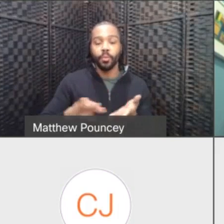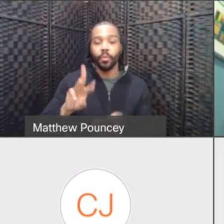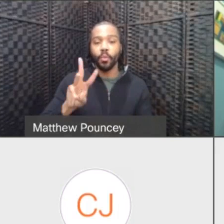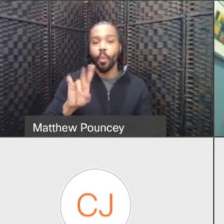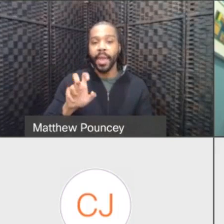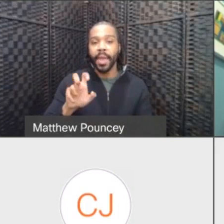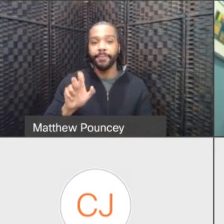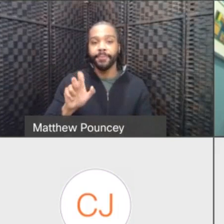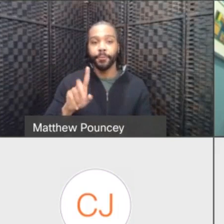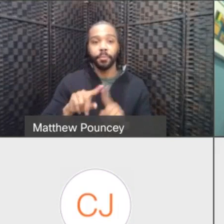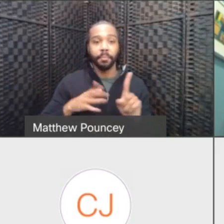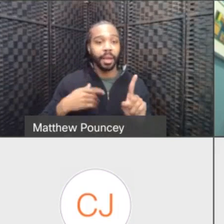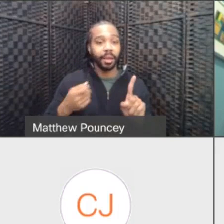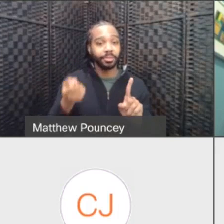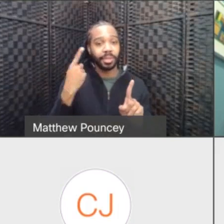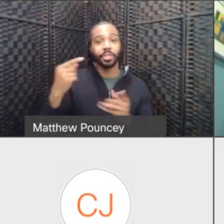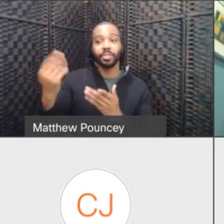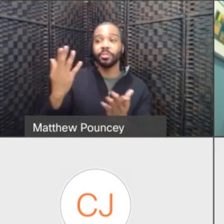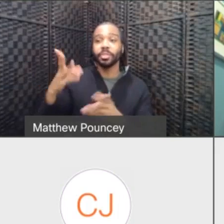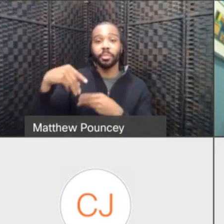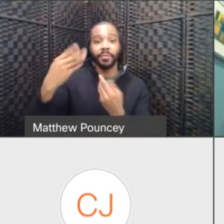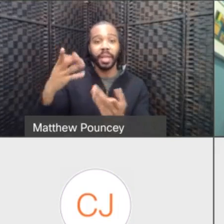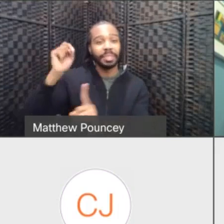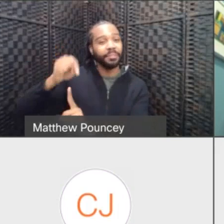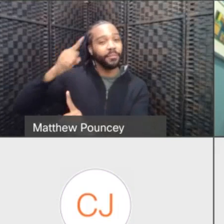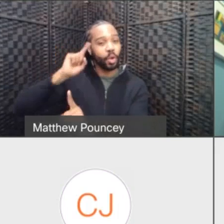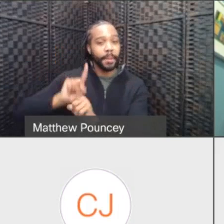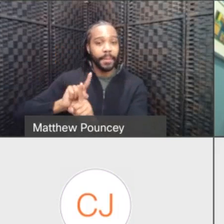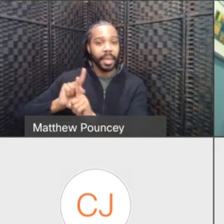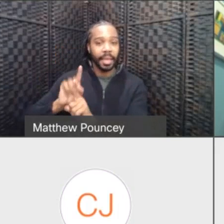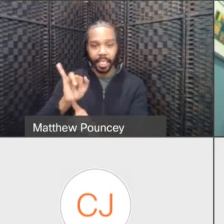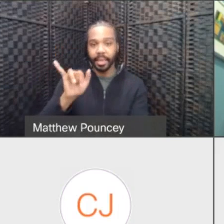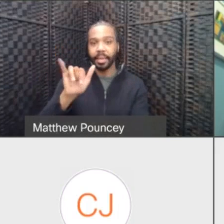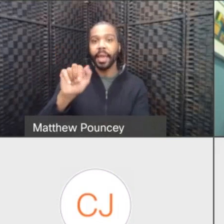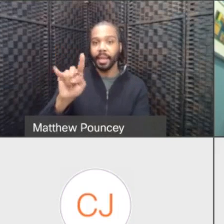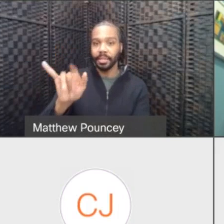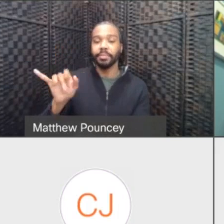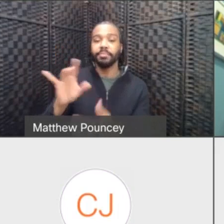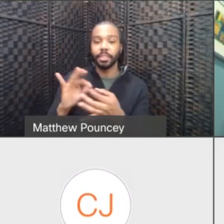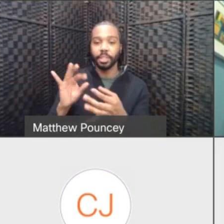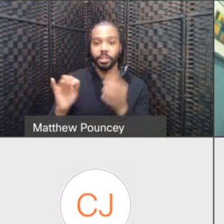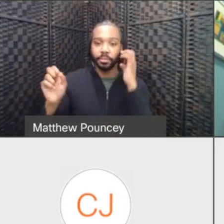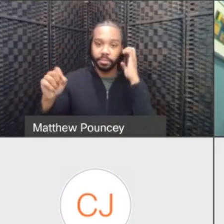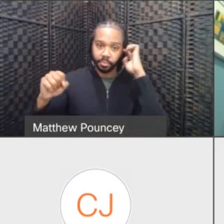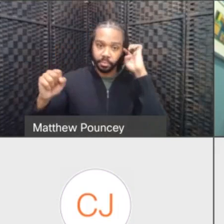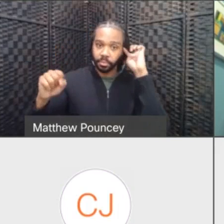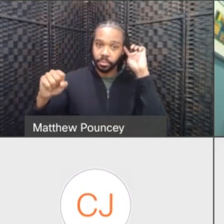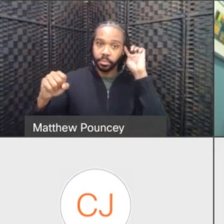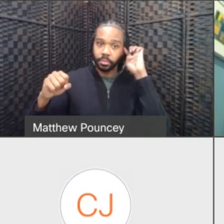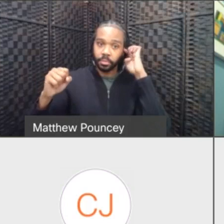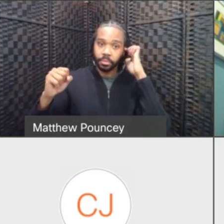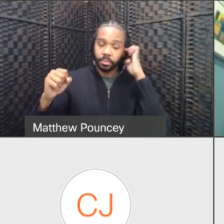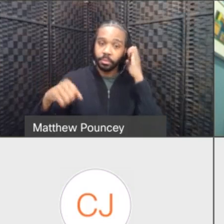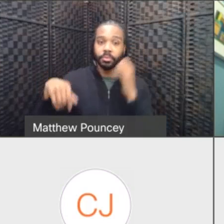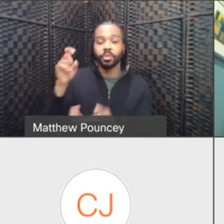the services provided in companion are, as you stated, you know, what we